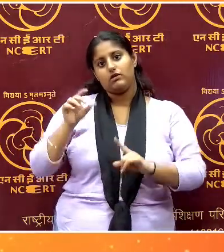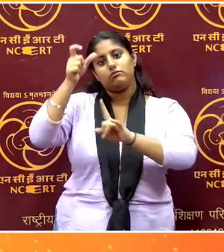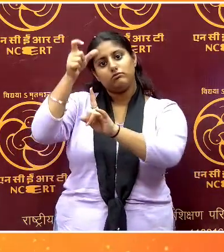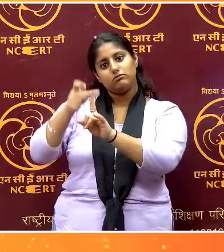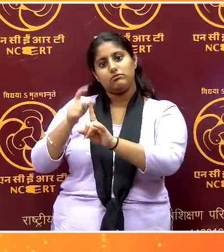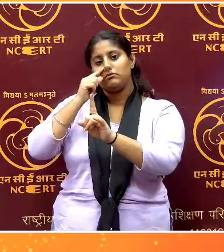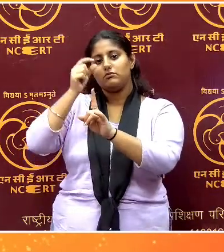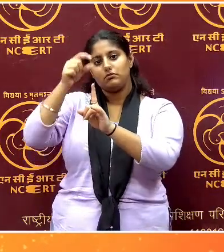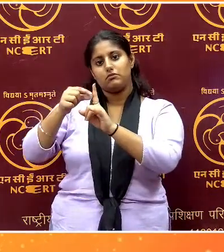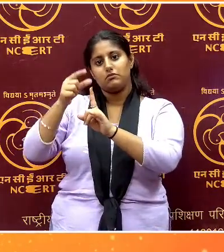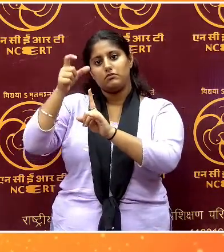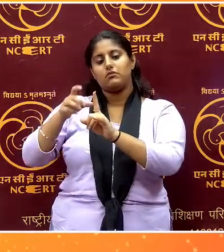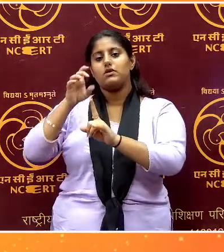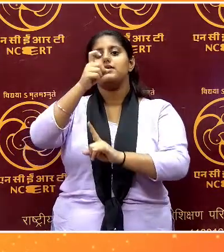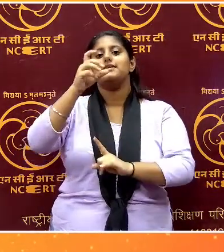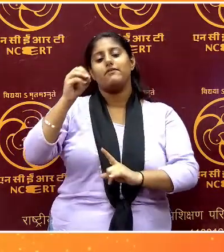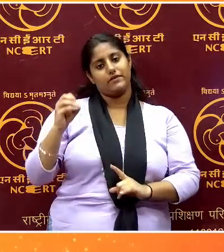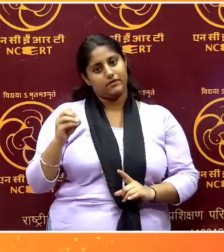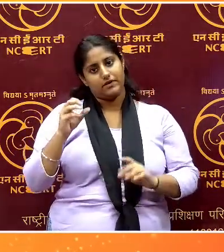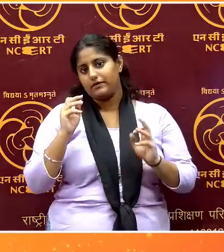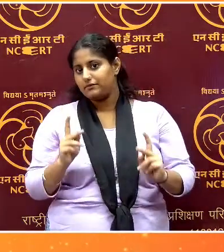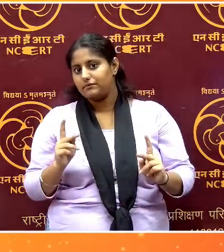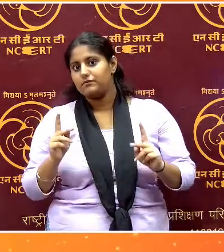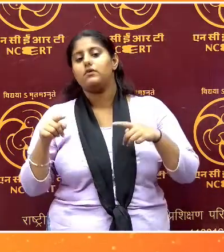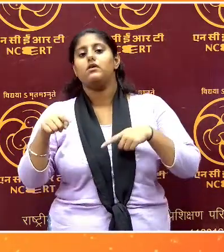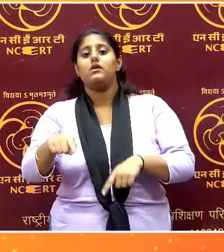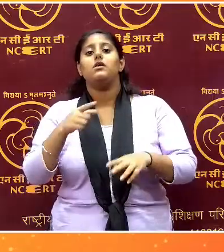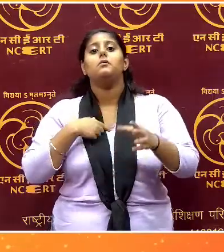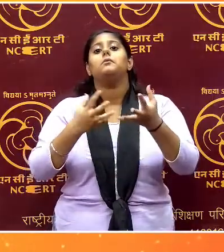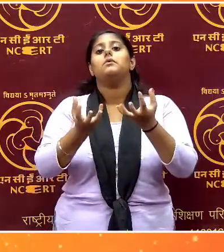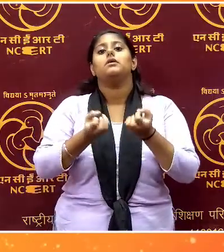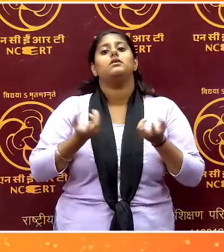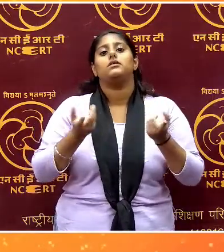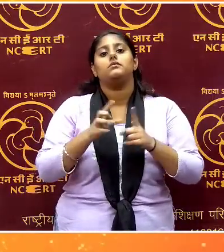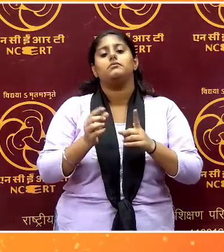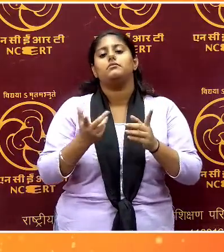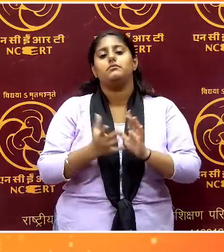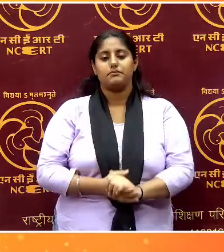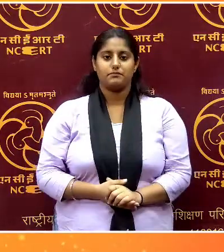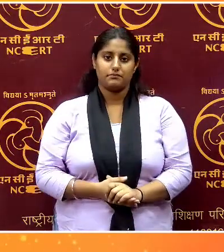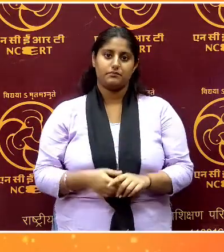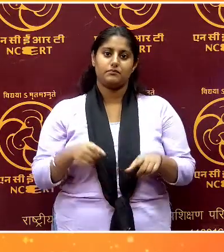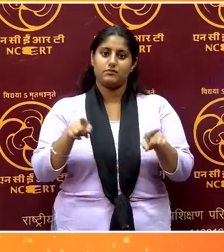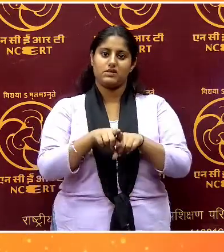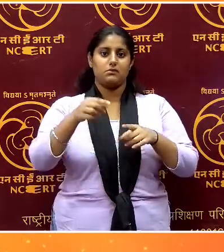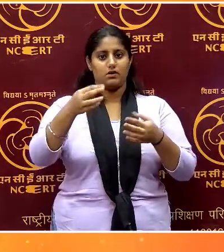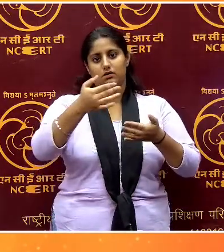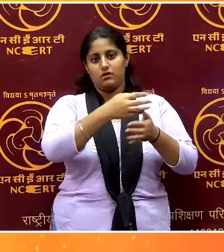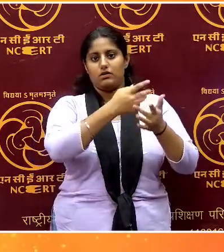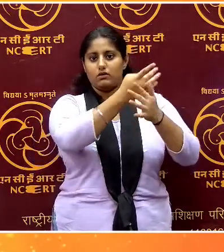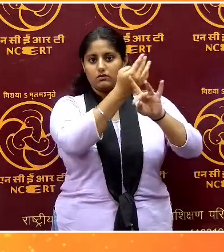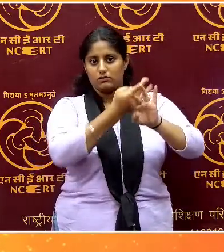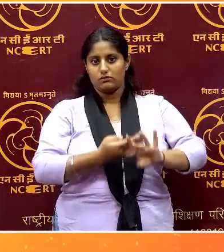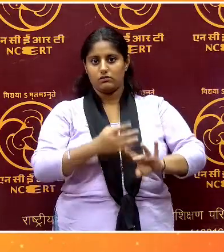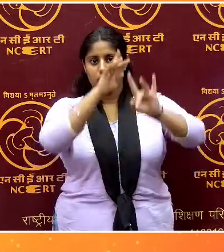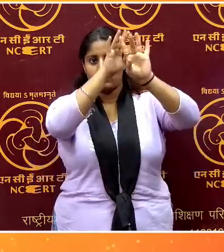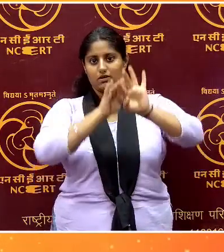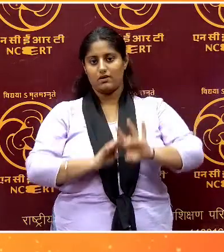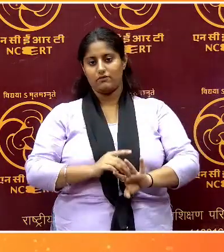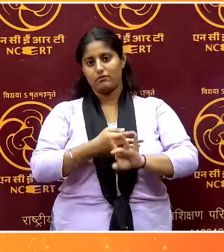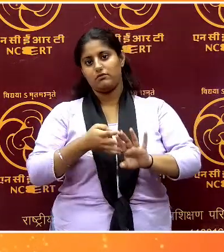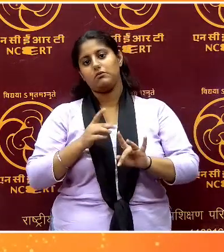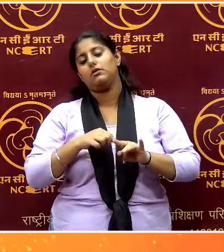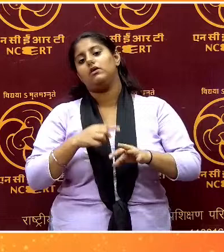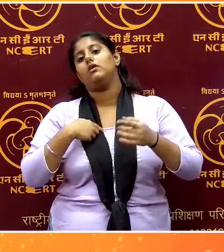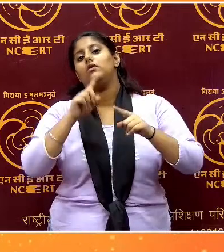Bain 700. Alright. Right. What I have done is, we are supposed to draw the pictograph. So, one kite here is representing